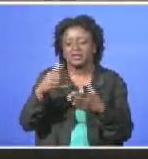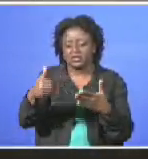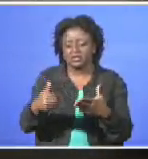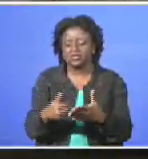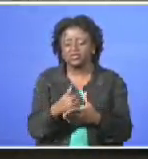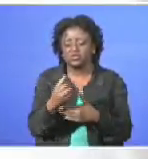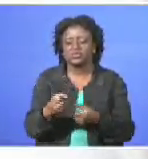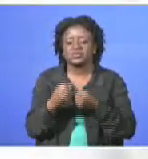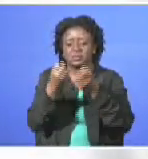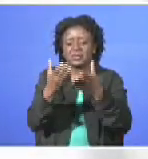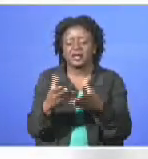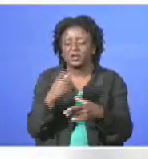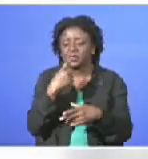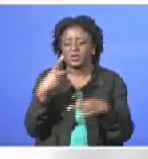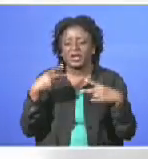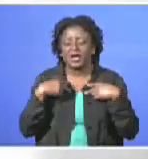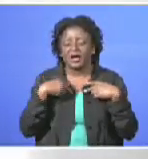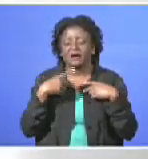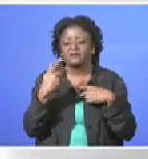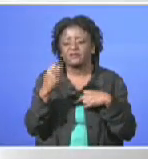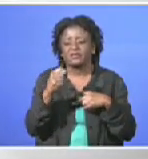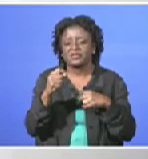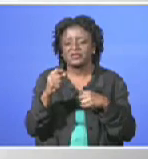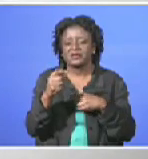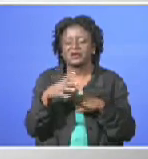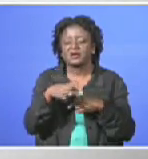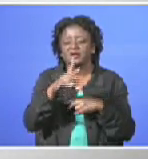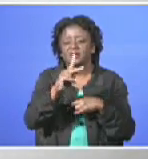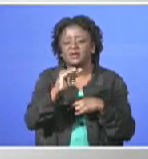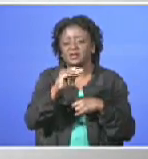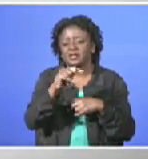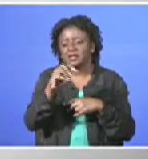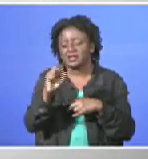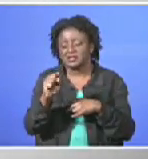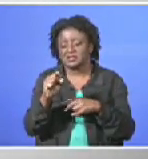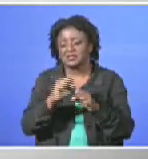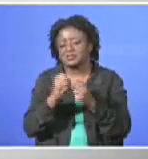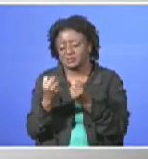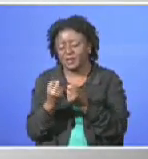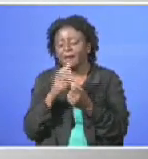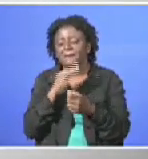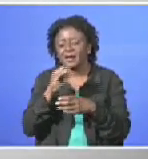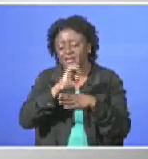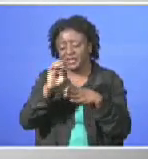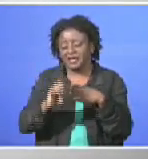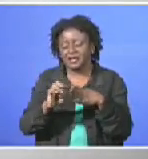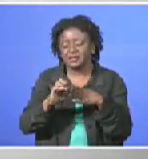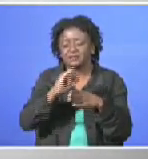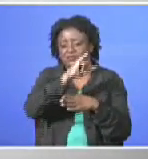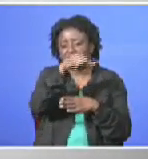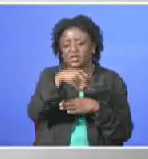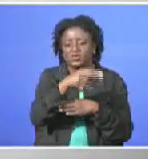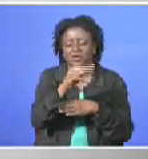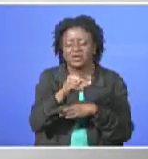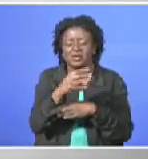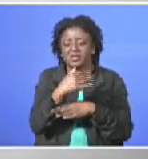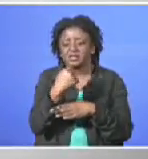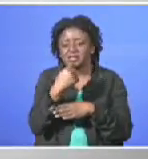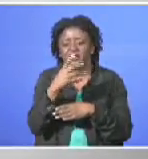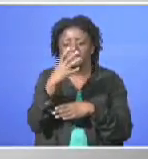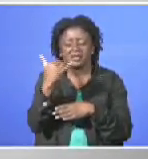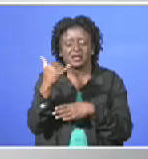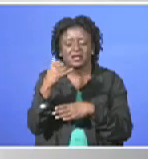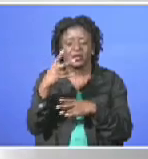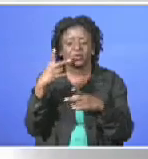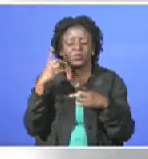of January. They had given every indication that they would be able to supply Bahamasair with these navigational